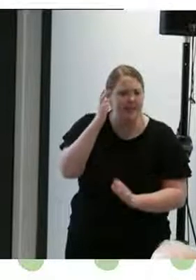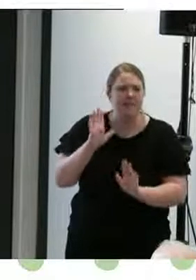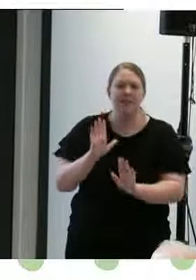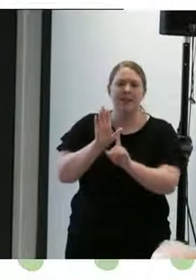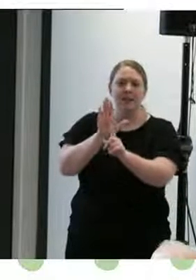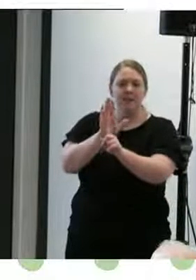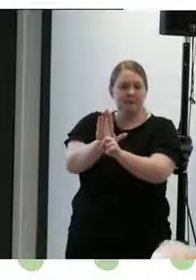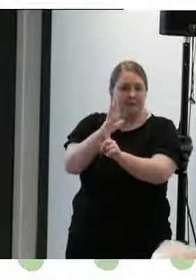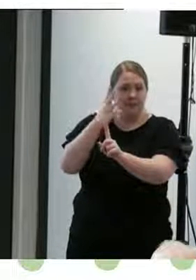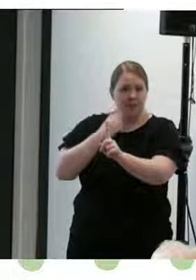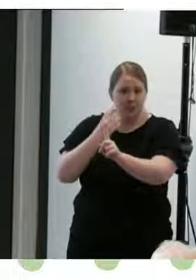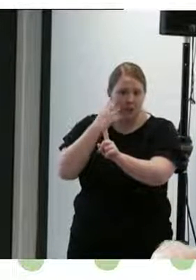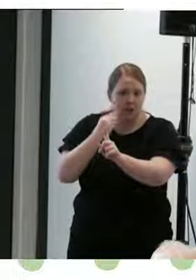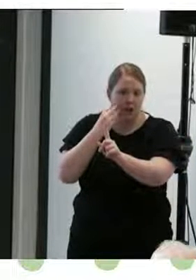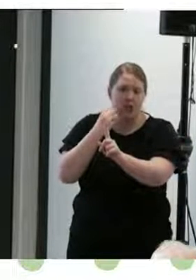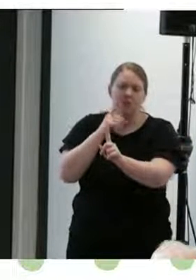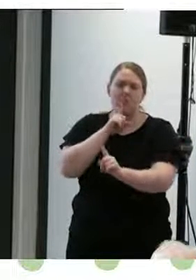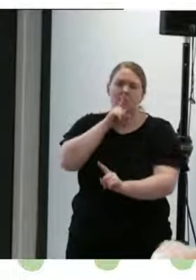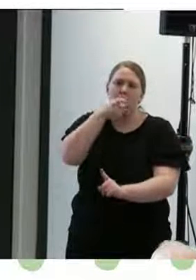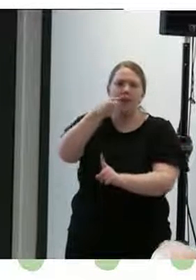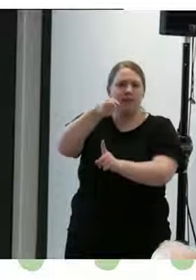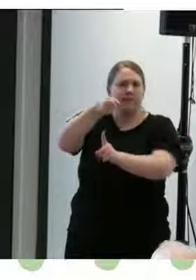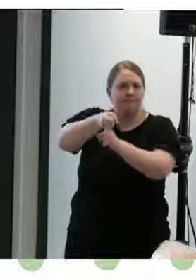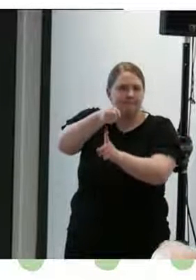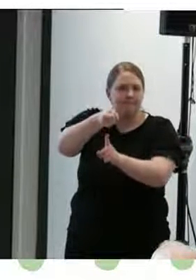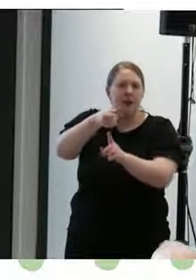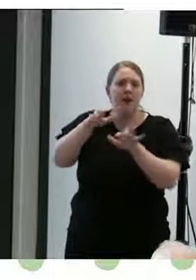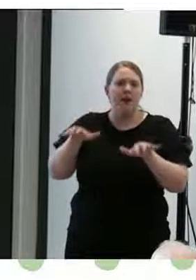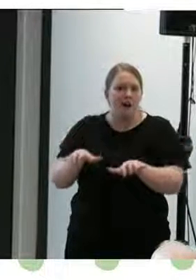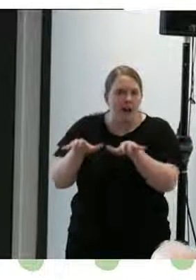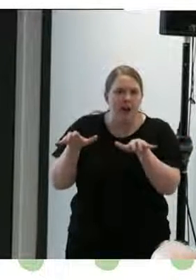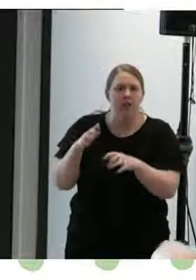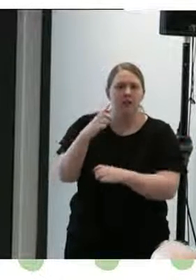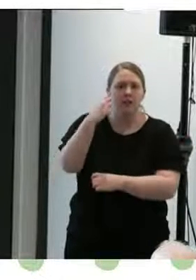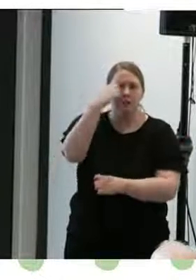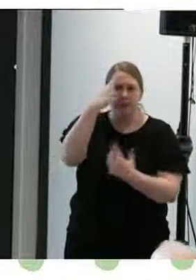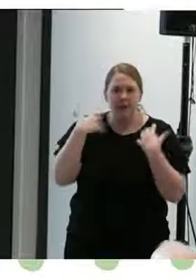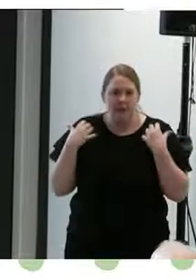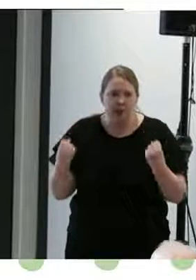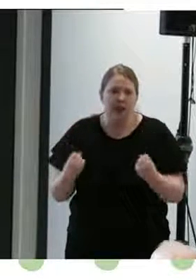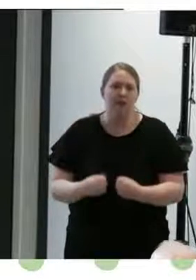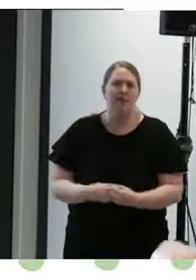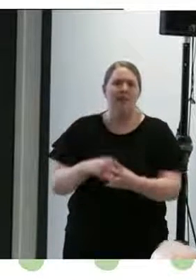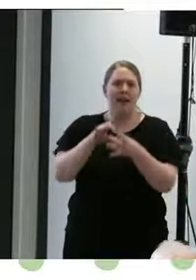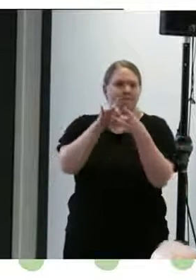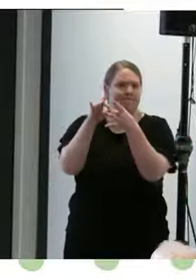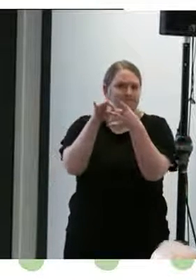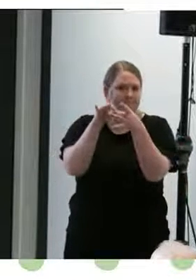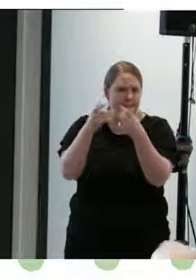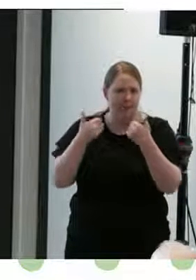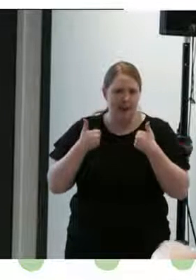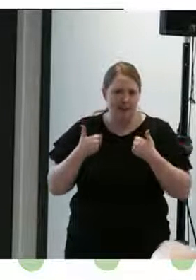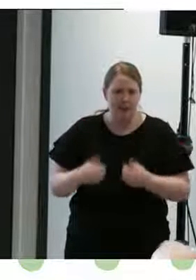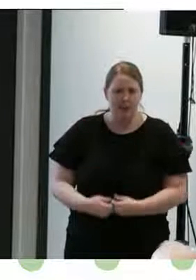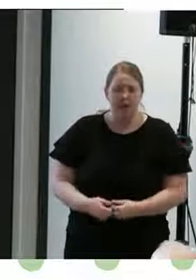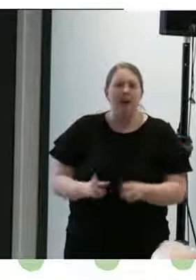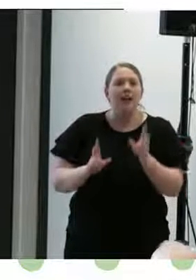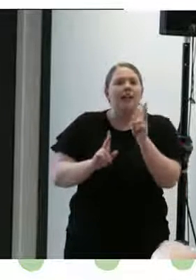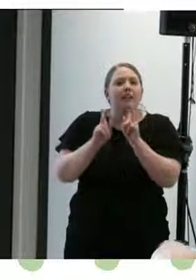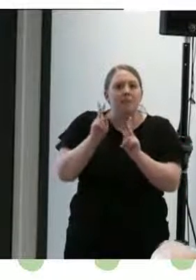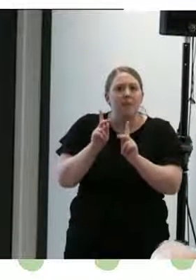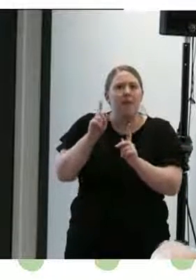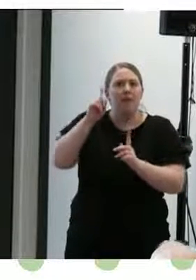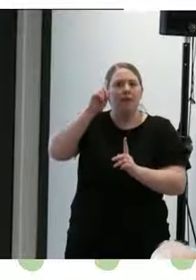of the world can have a real impact on their actions, on mental health, and on their relationships, because people act as if it's